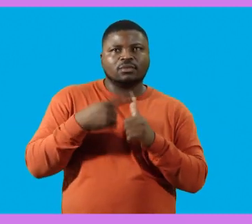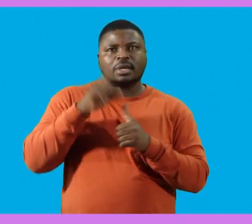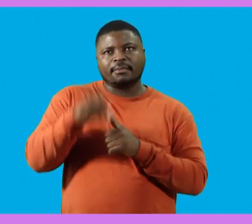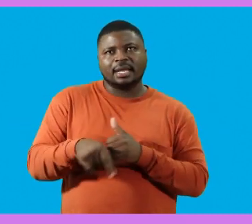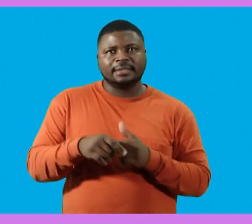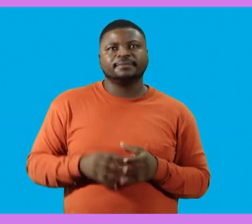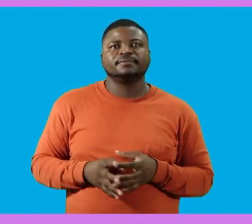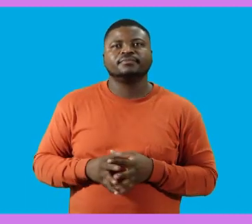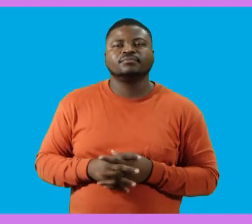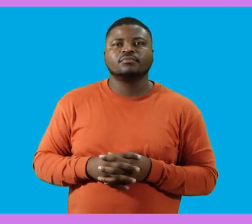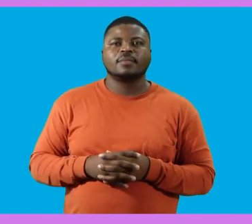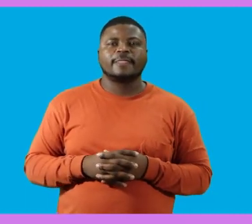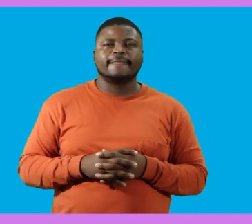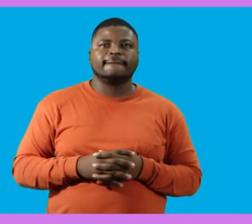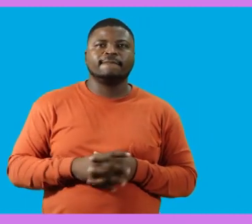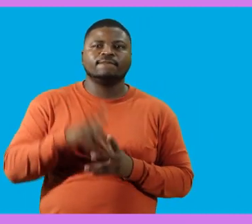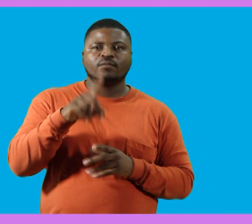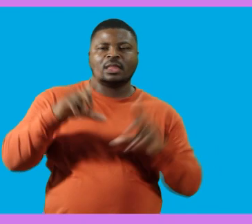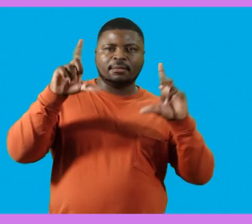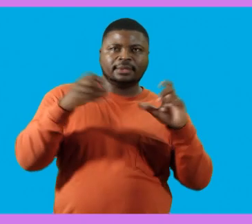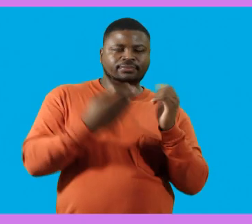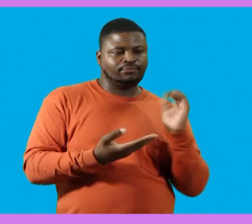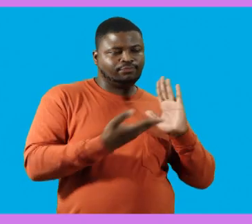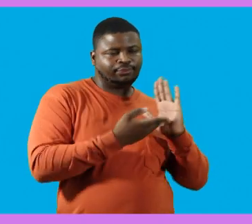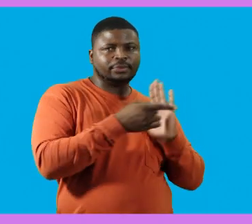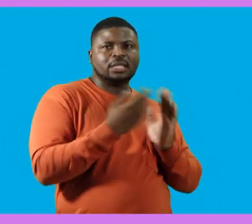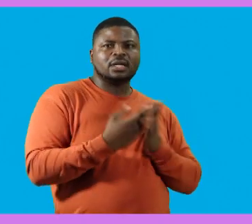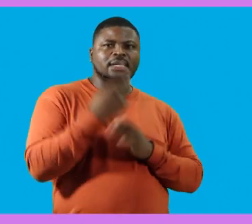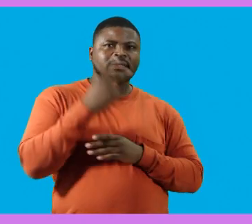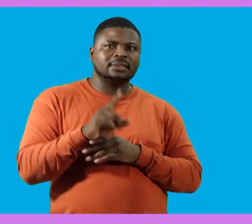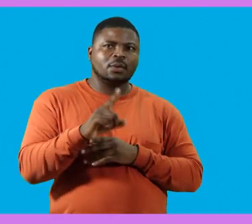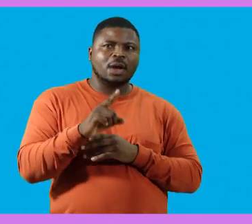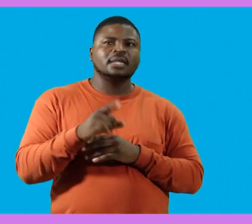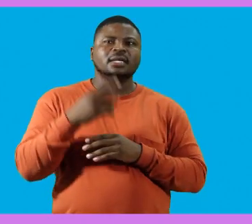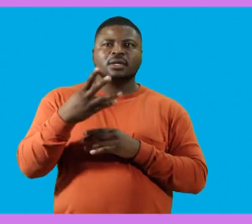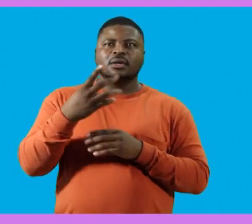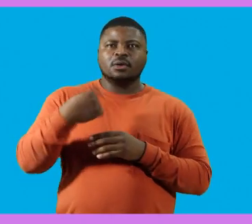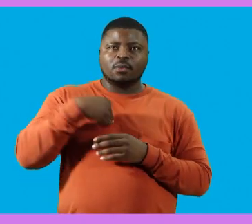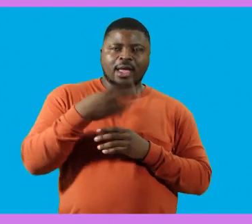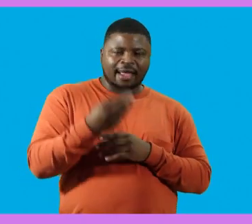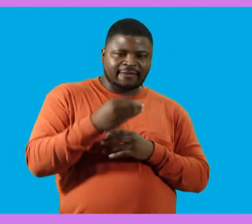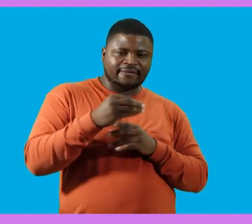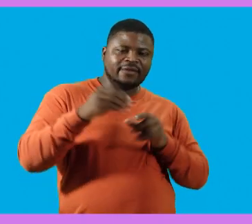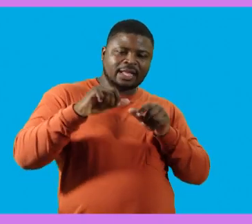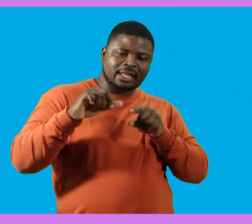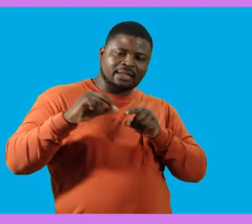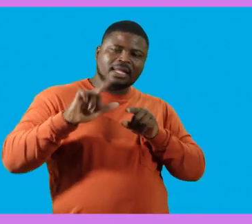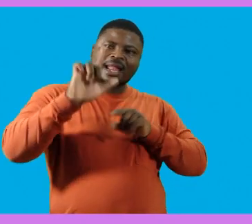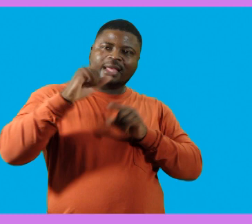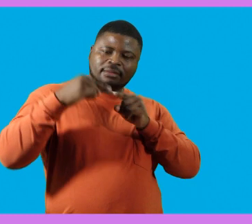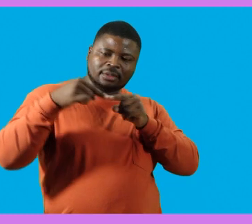calculate the surface area. Now, you can see on this picture that they gave us the length as